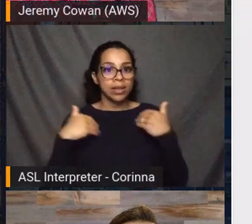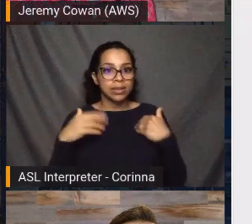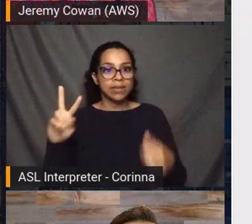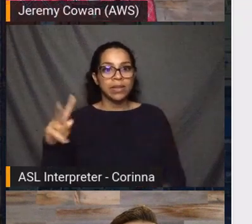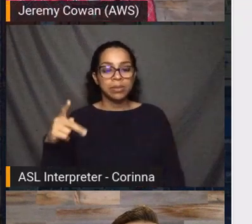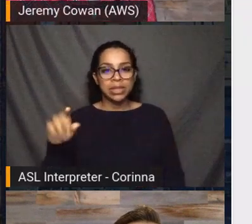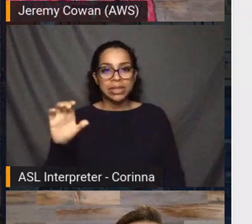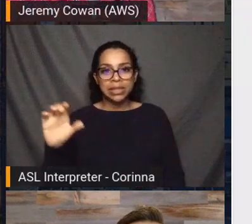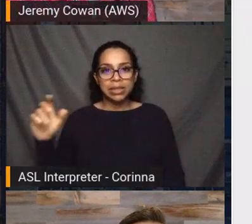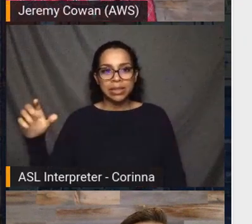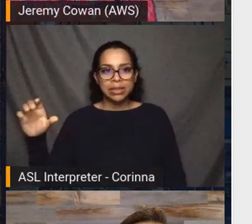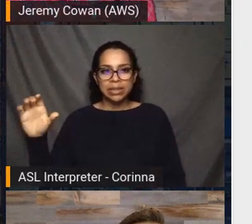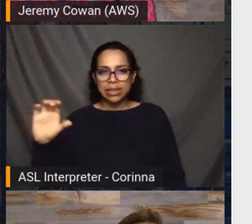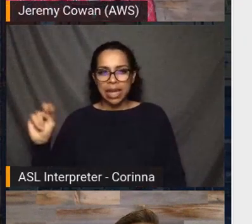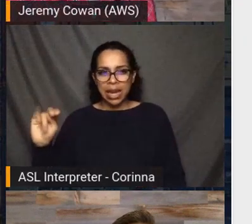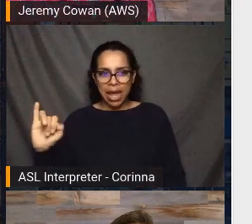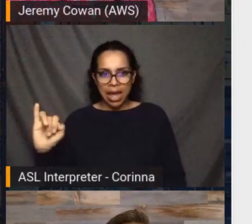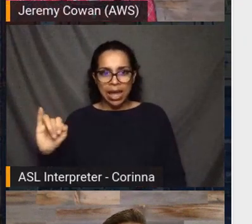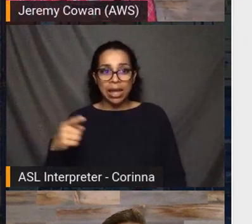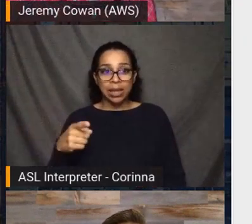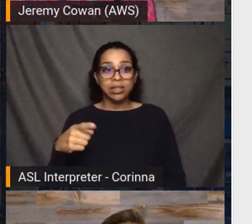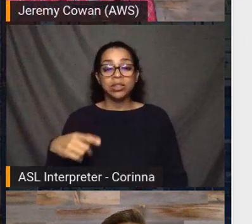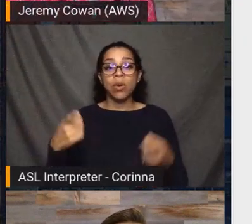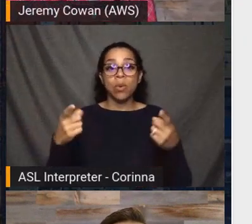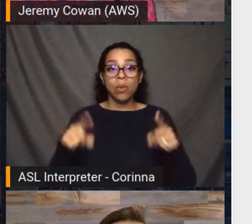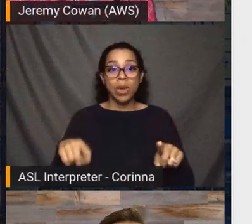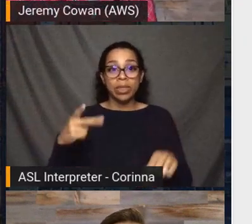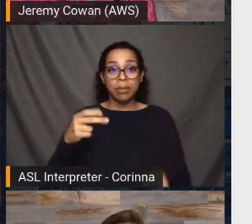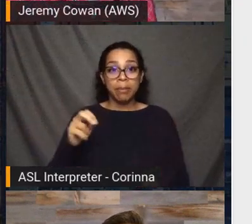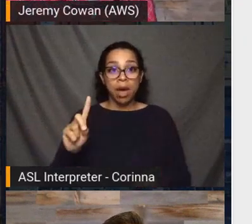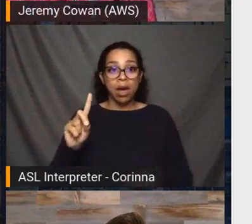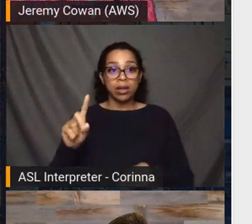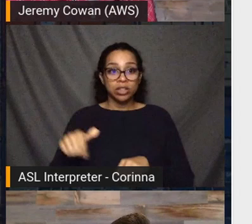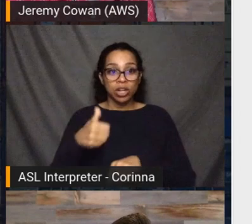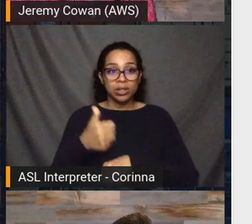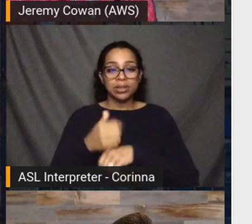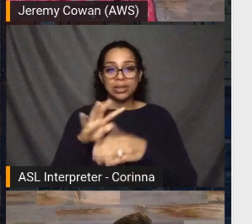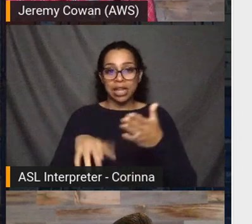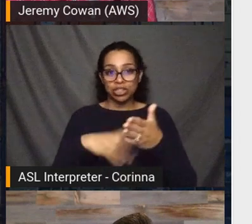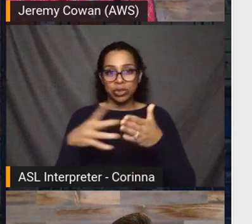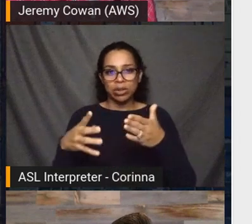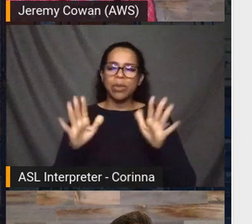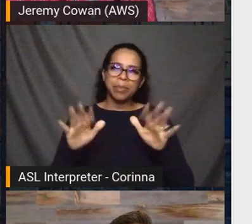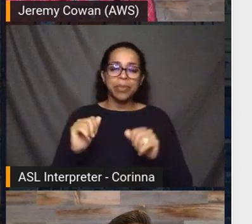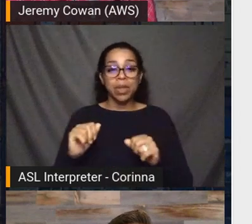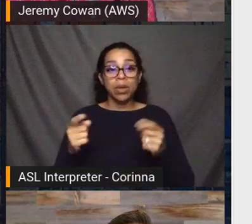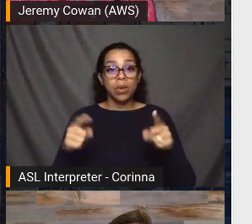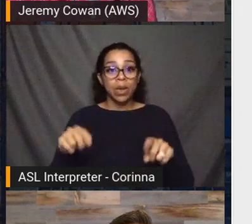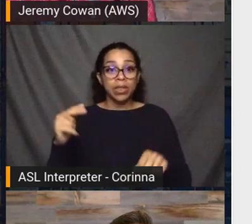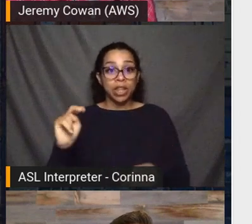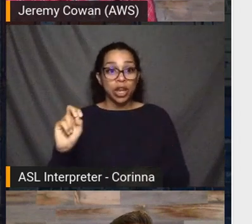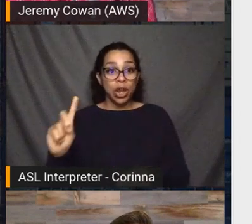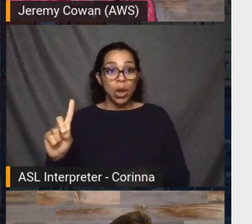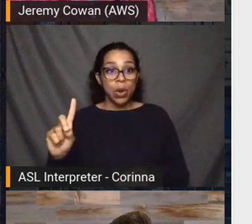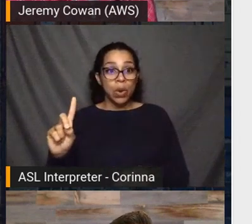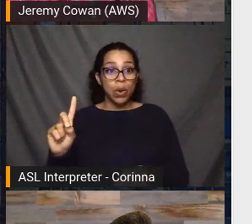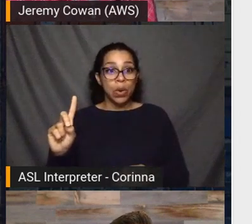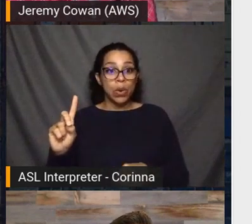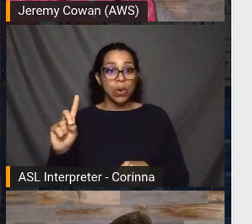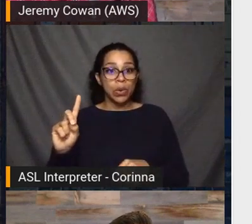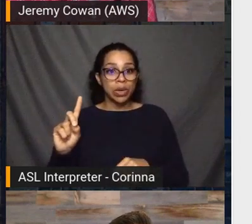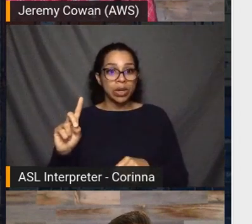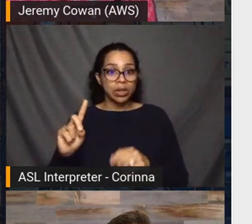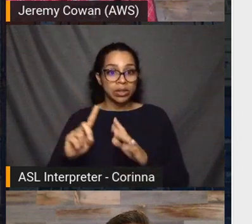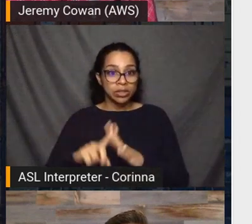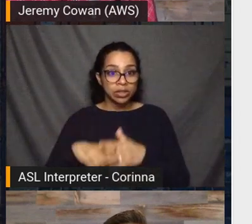here. So whenever the pods are scheduled, so when the node actually is spin up, a worker node is spin up, so